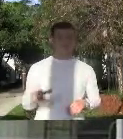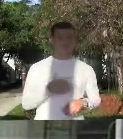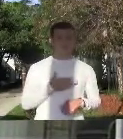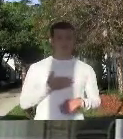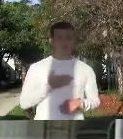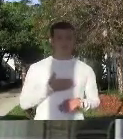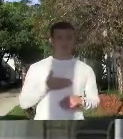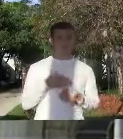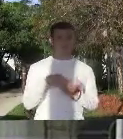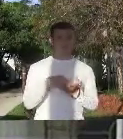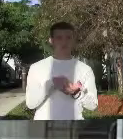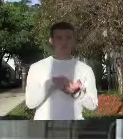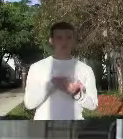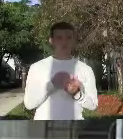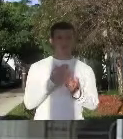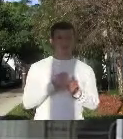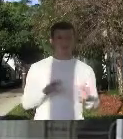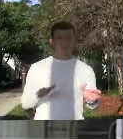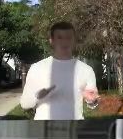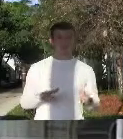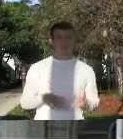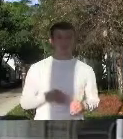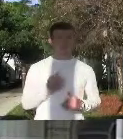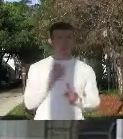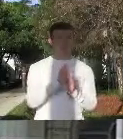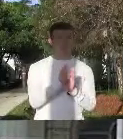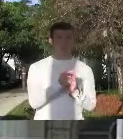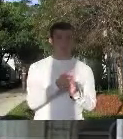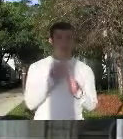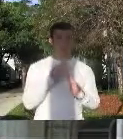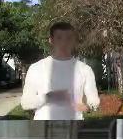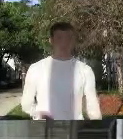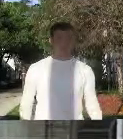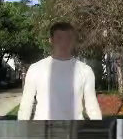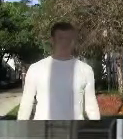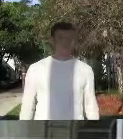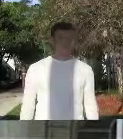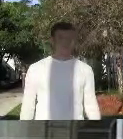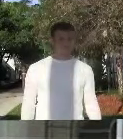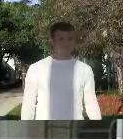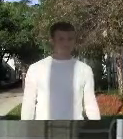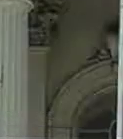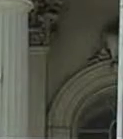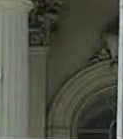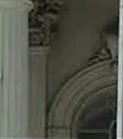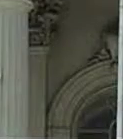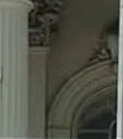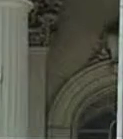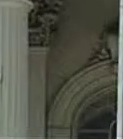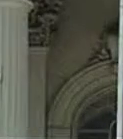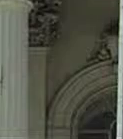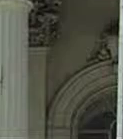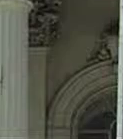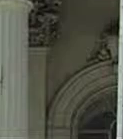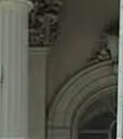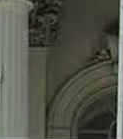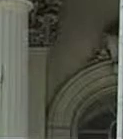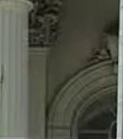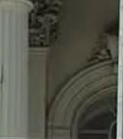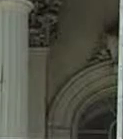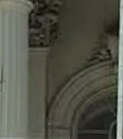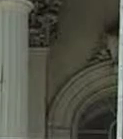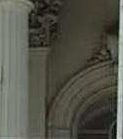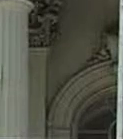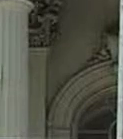nation, under God, indivisible, with liberty and justice for all. Please remain standing